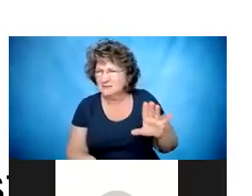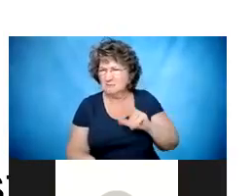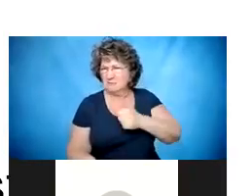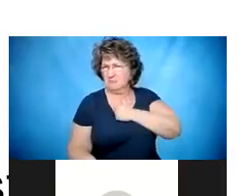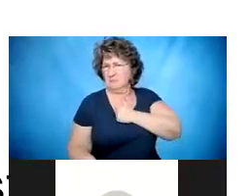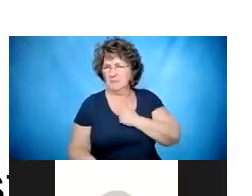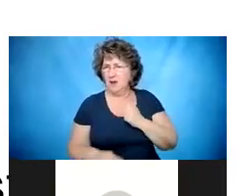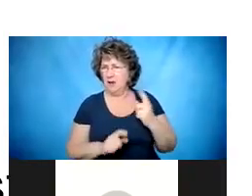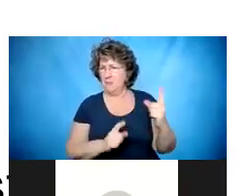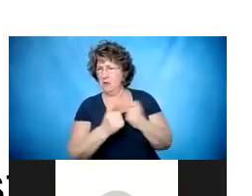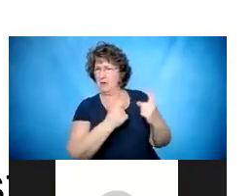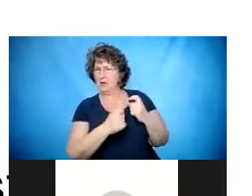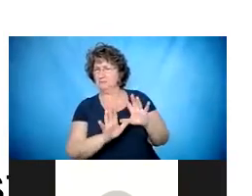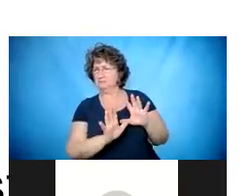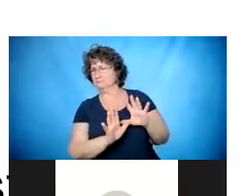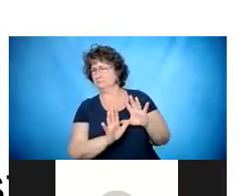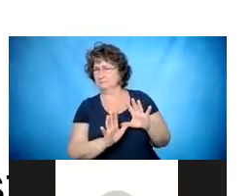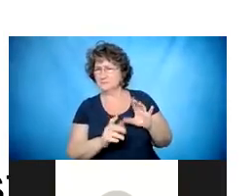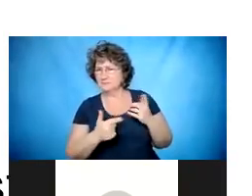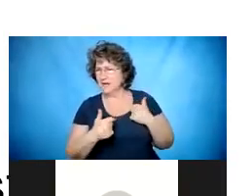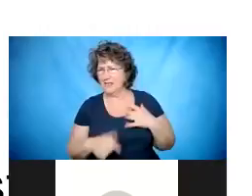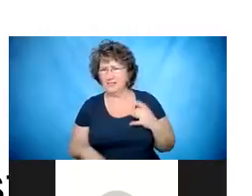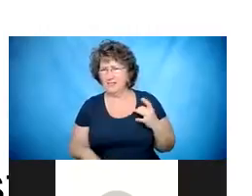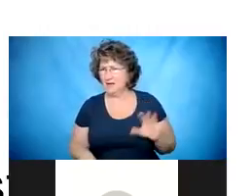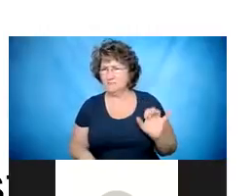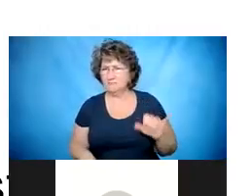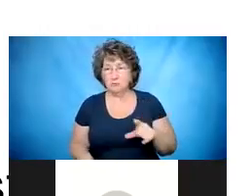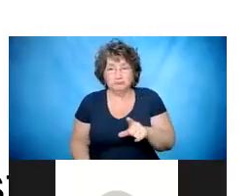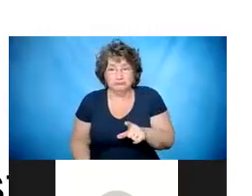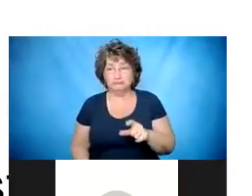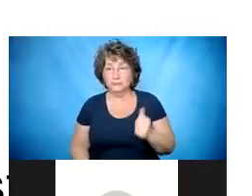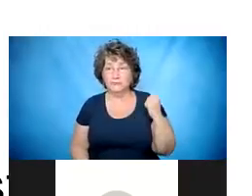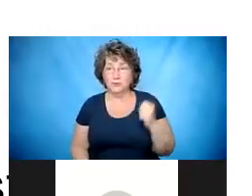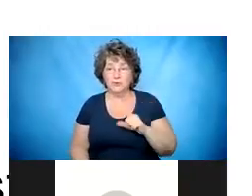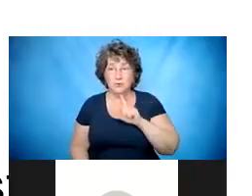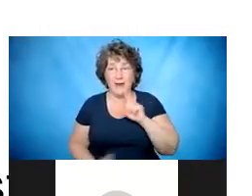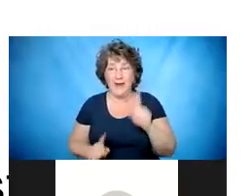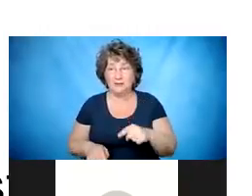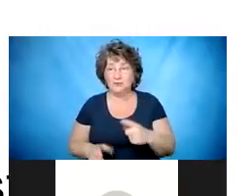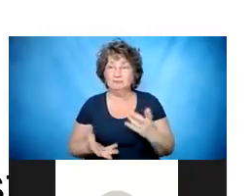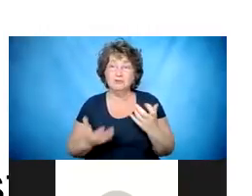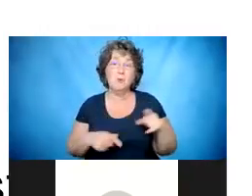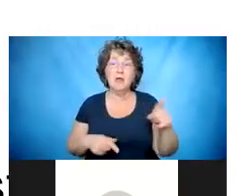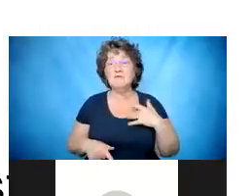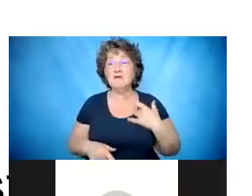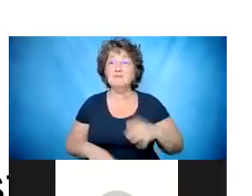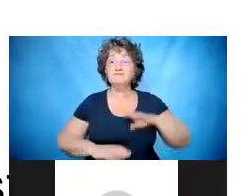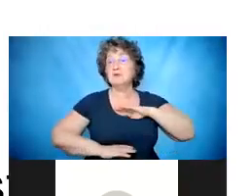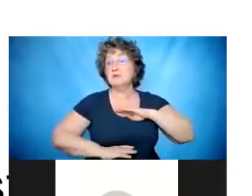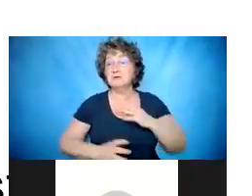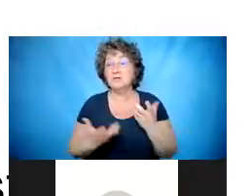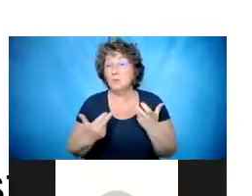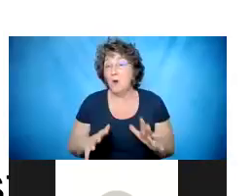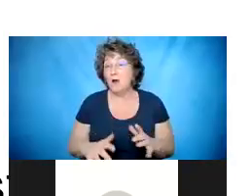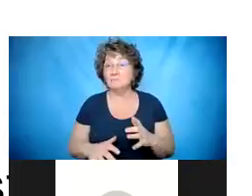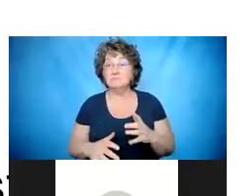me. So I wasn't gonna give him the satisfaction of